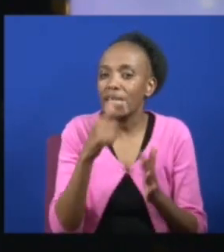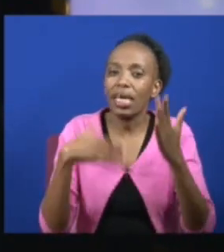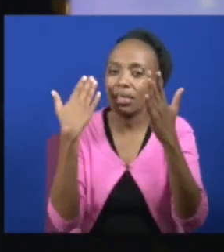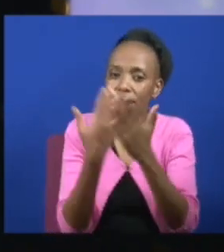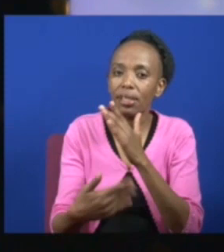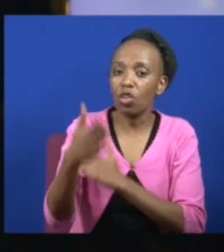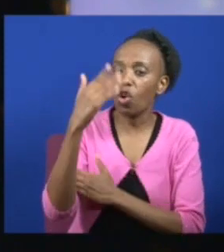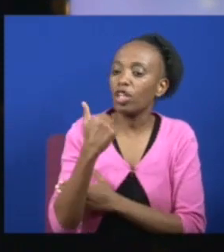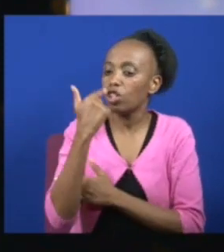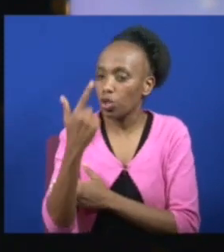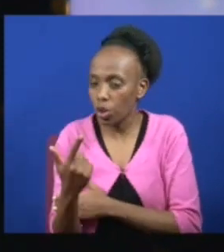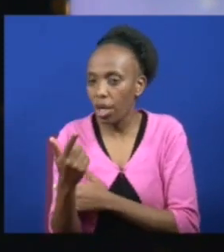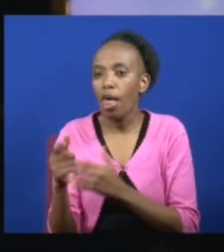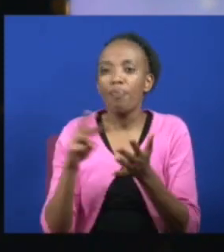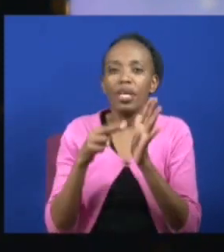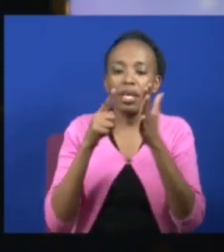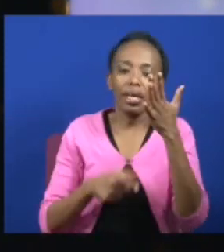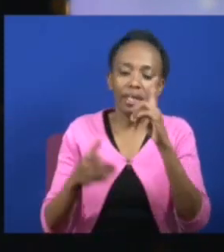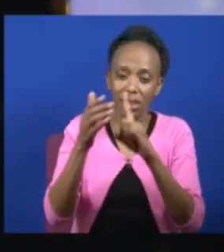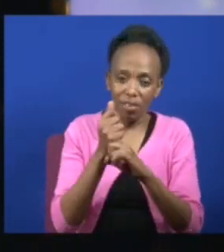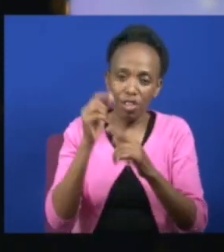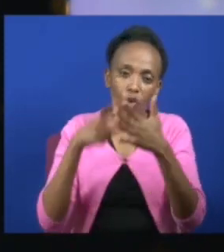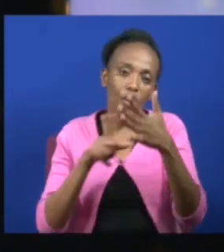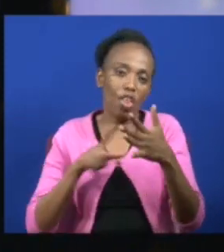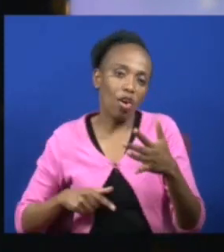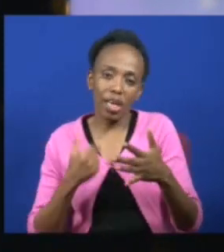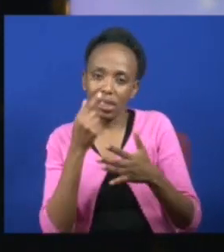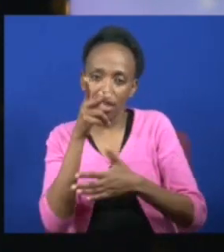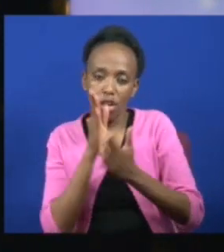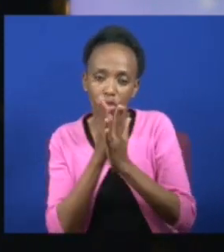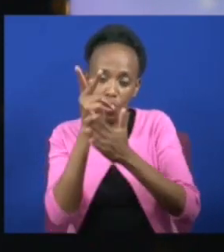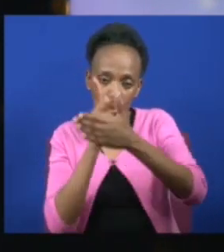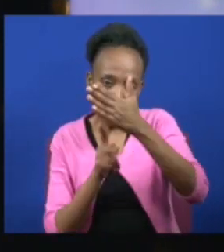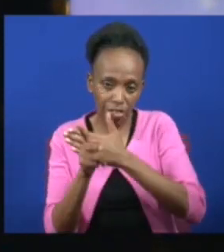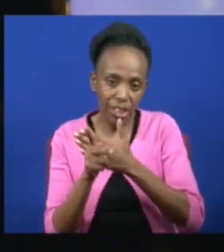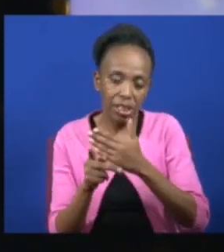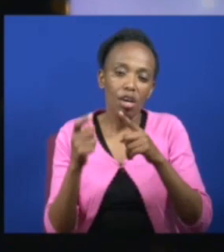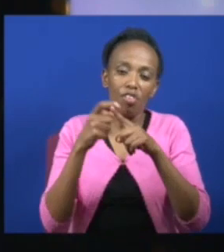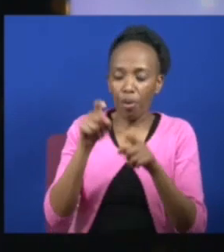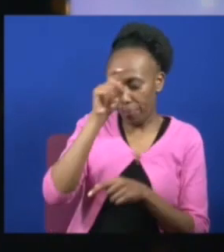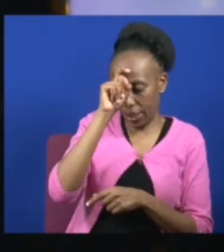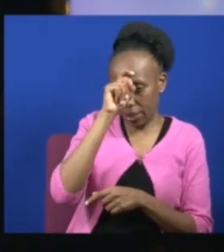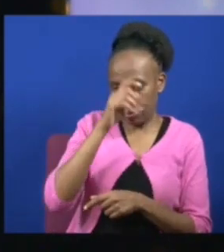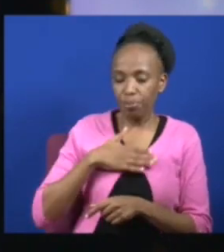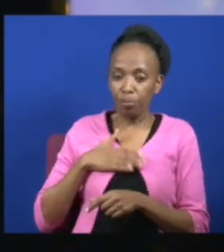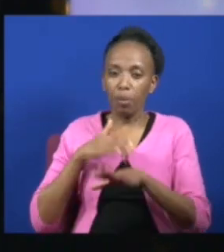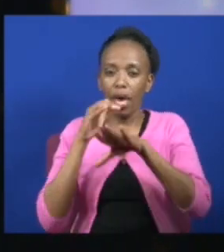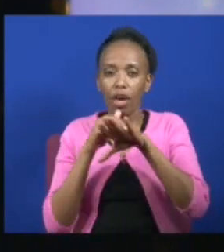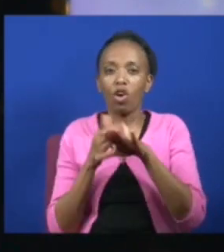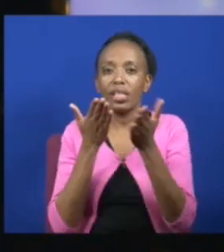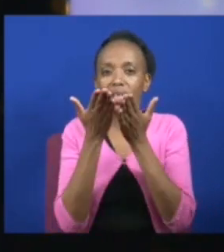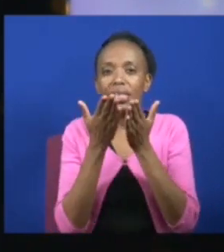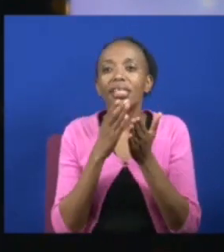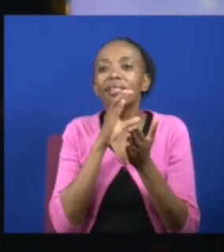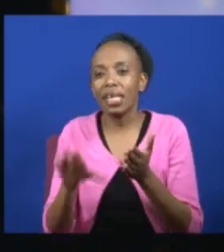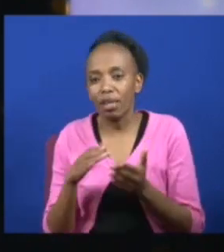told him. And so it was fulfilled what the Lord had said through the prophet, "Out of Egypt I called my